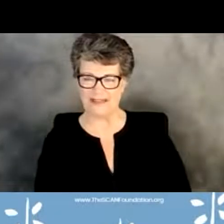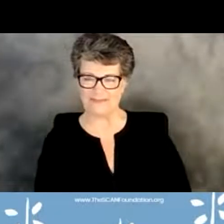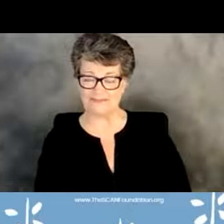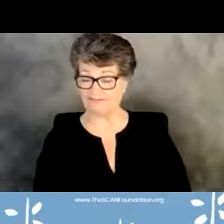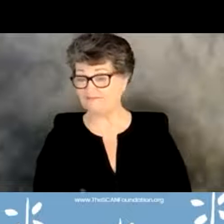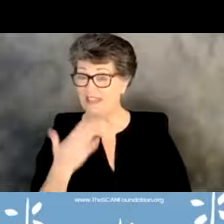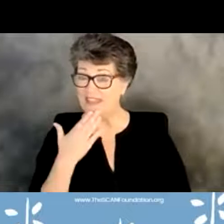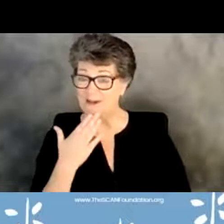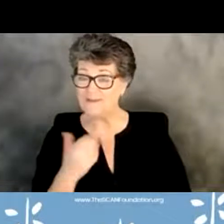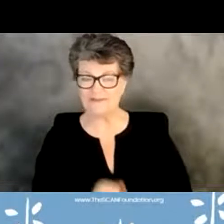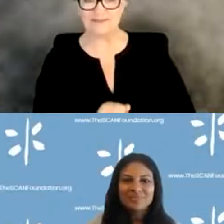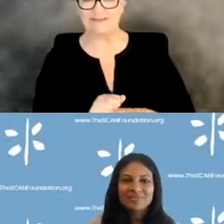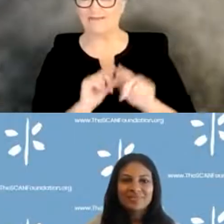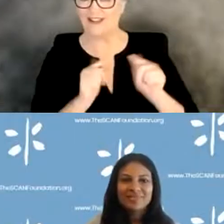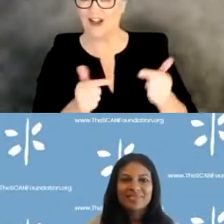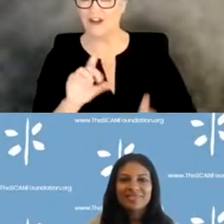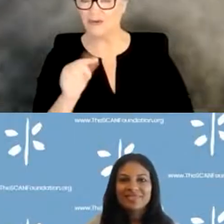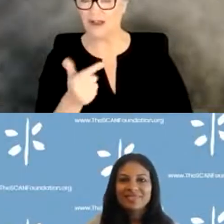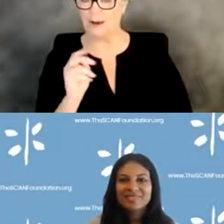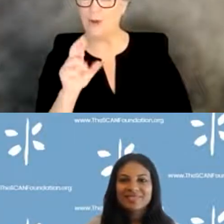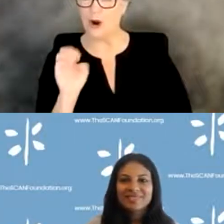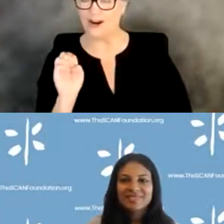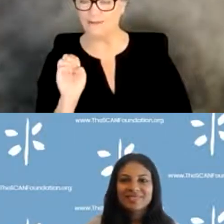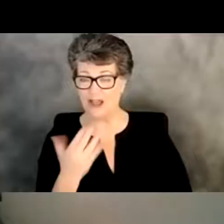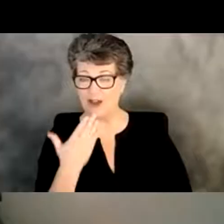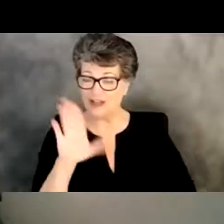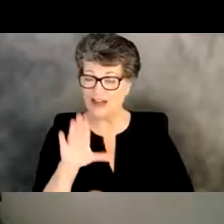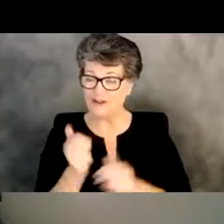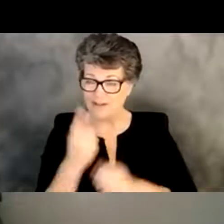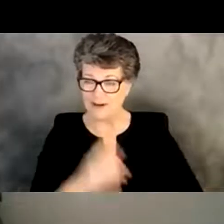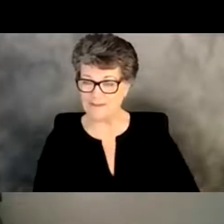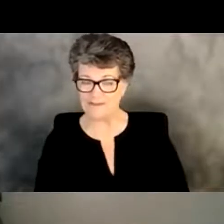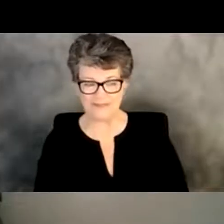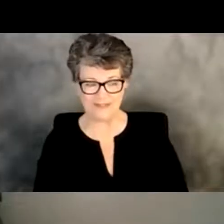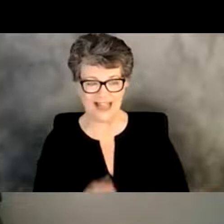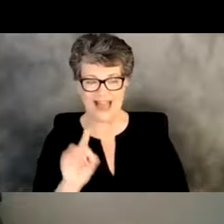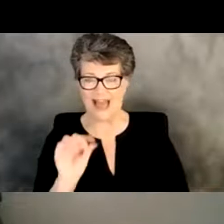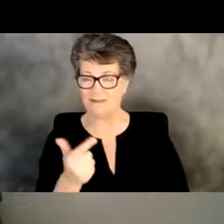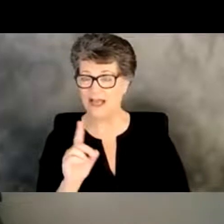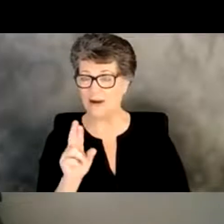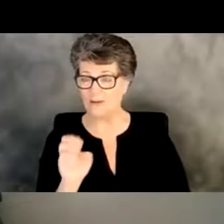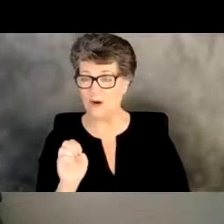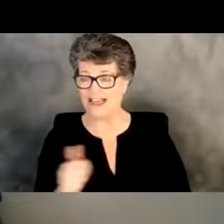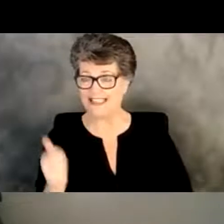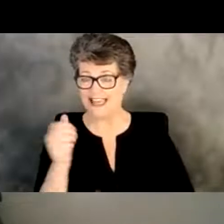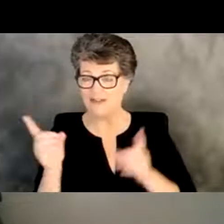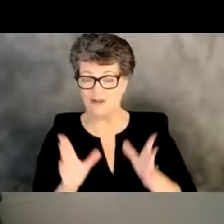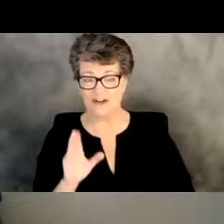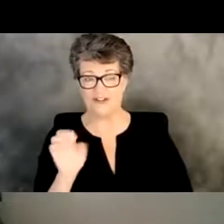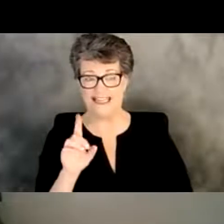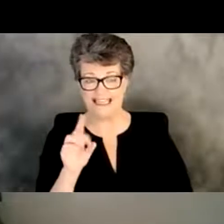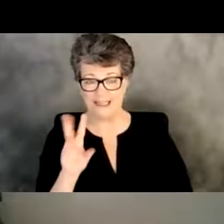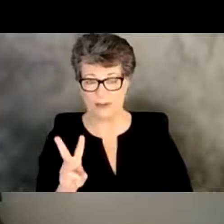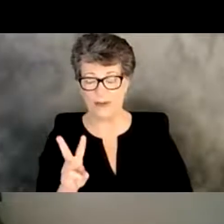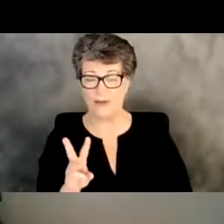Thank you. I'd like to hand it to Doug Moore. Good afternoon, everyone. I'm Doug Moore, the Executive Director of UDW,